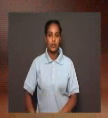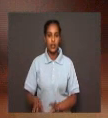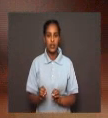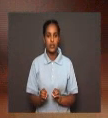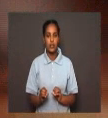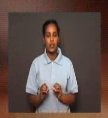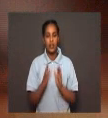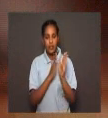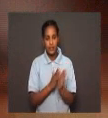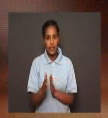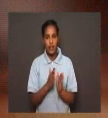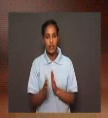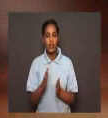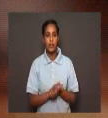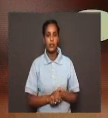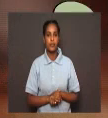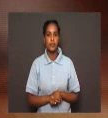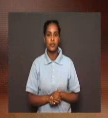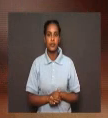Students, let's get ready.